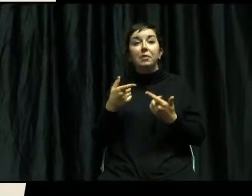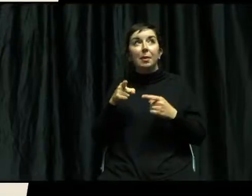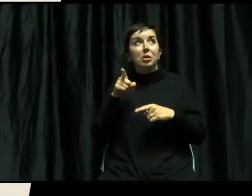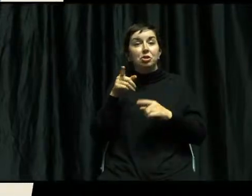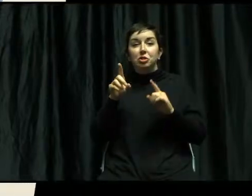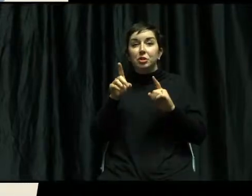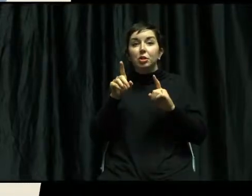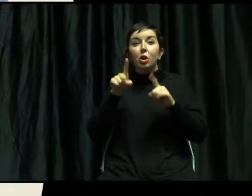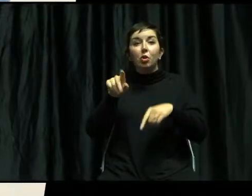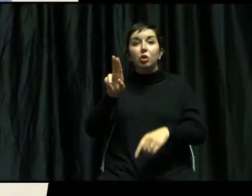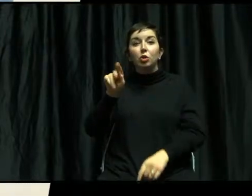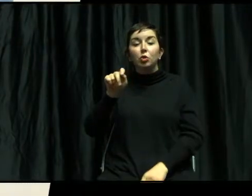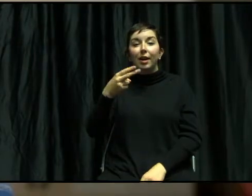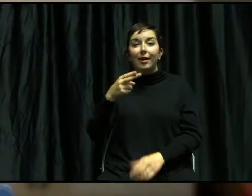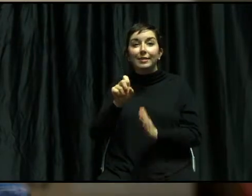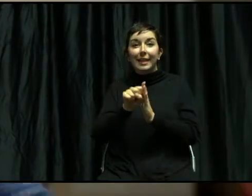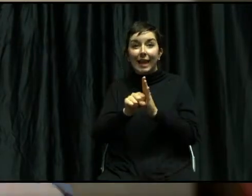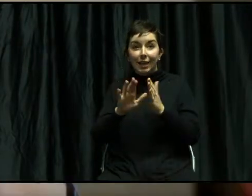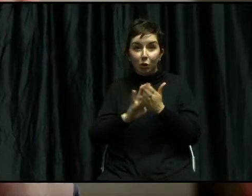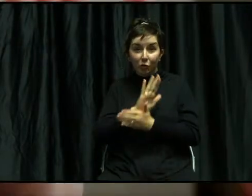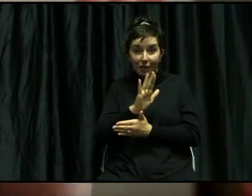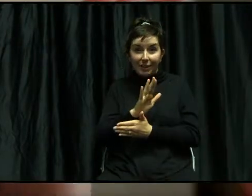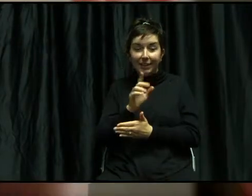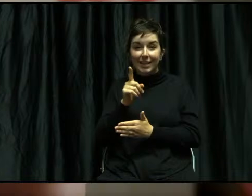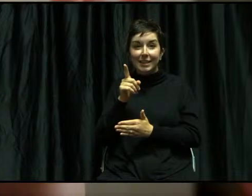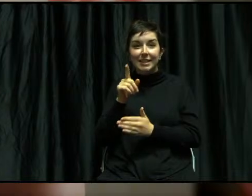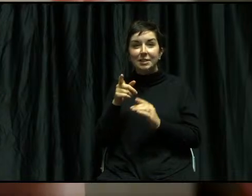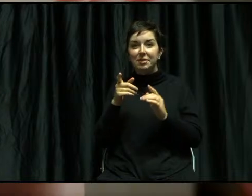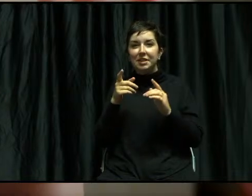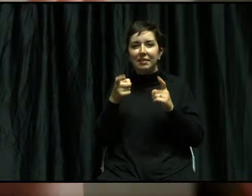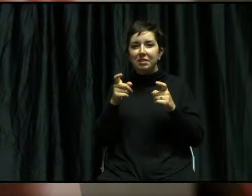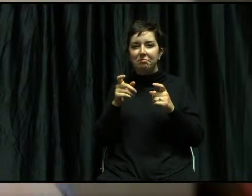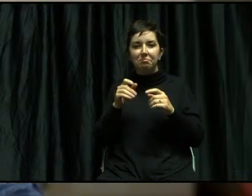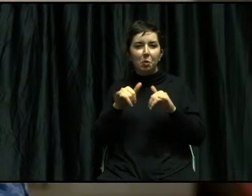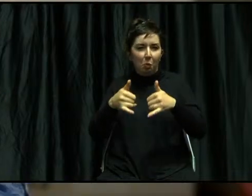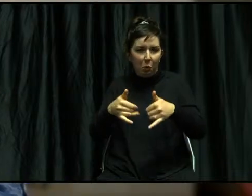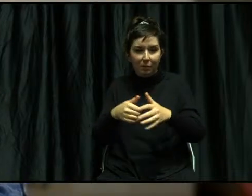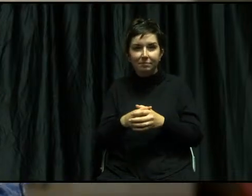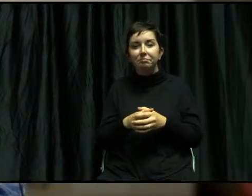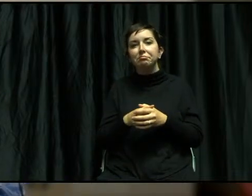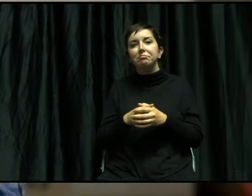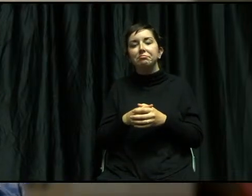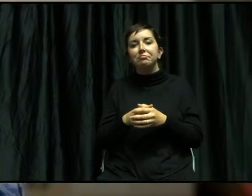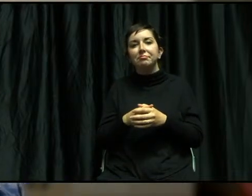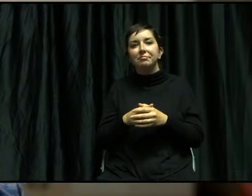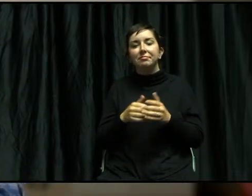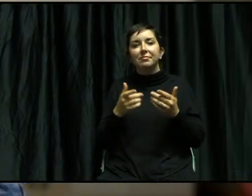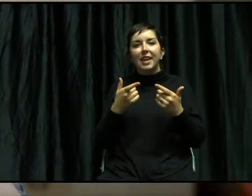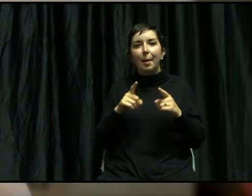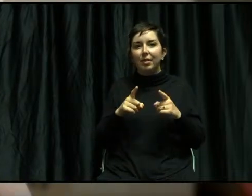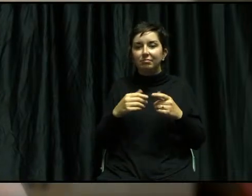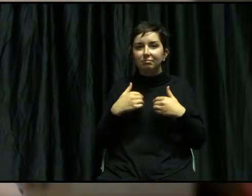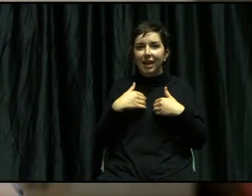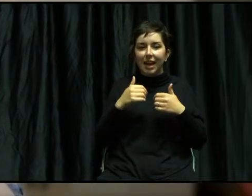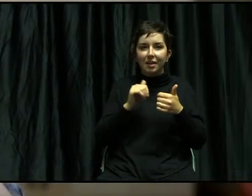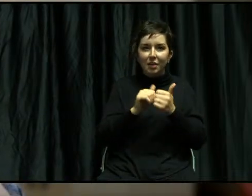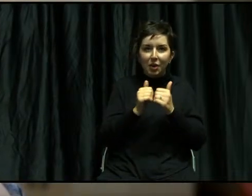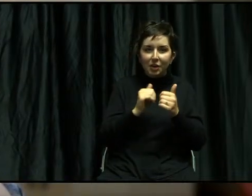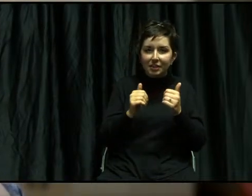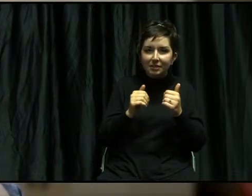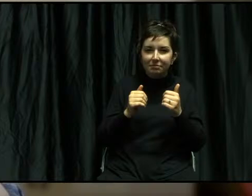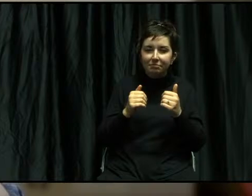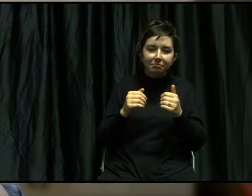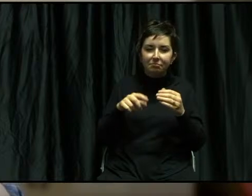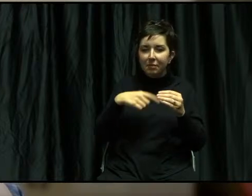attending Utah State University. We had panels of judges, so like there would be contests on education,